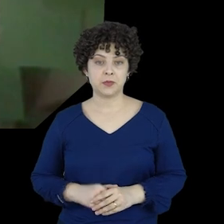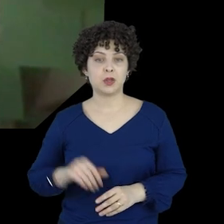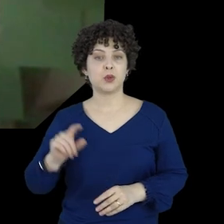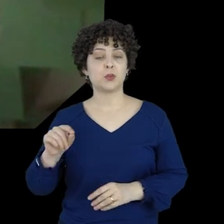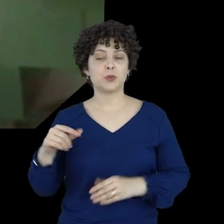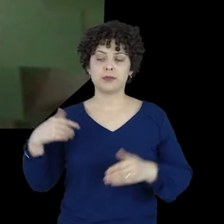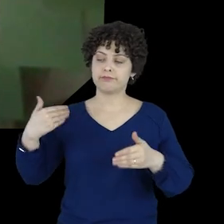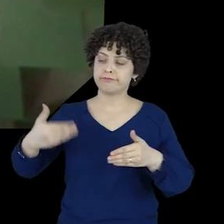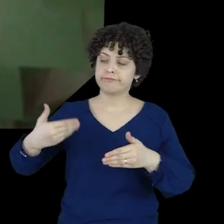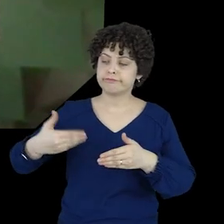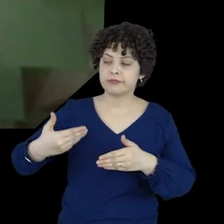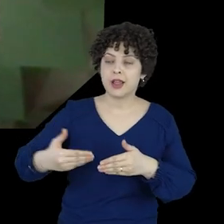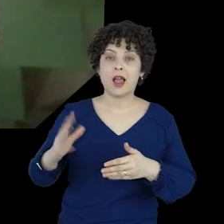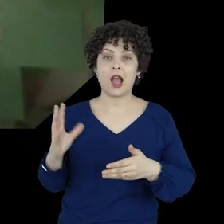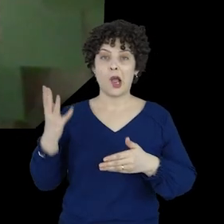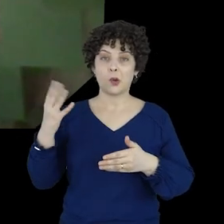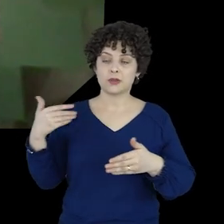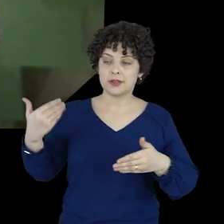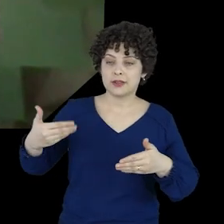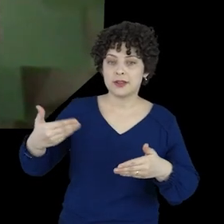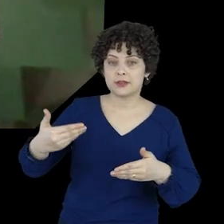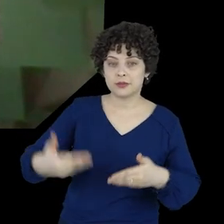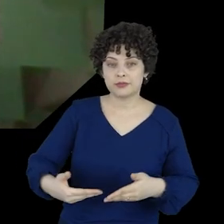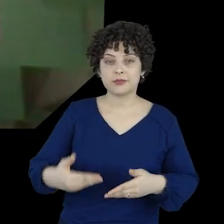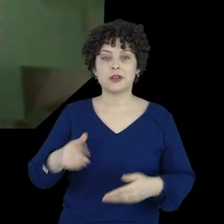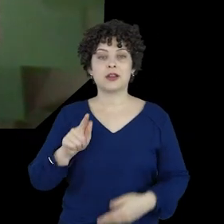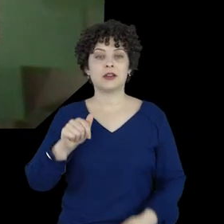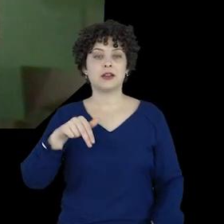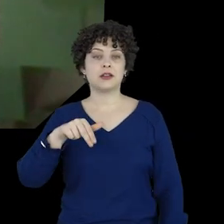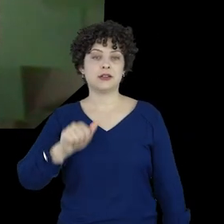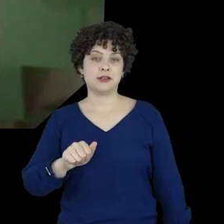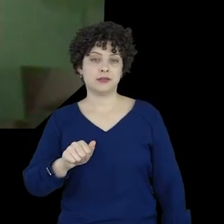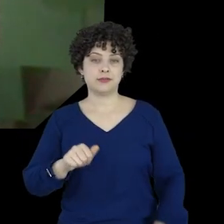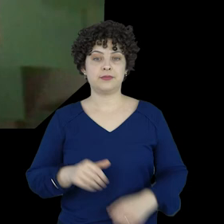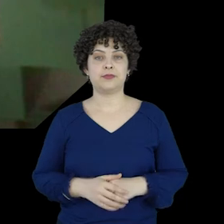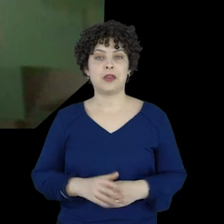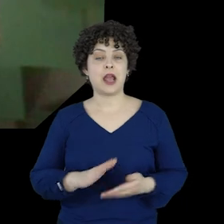nutshell, that is what is going on at the